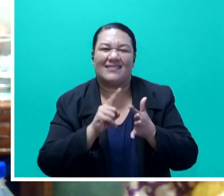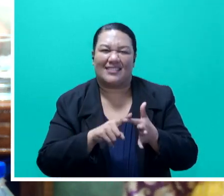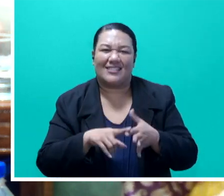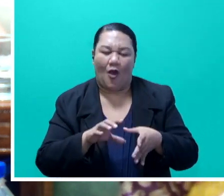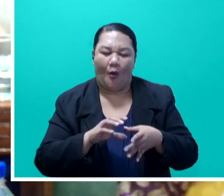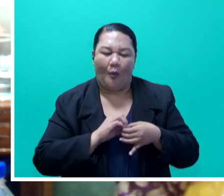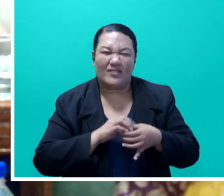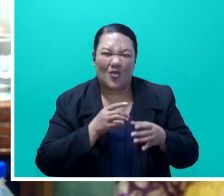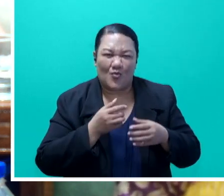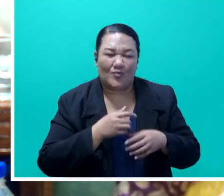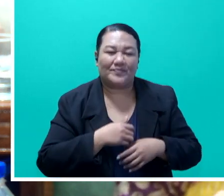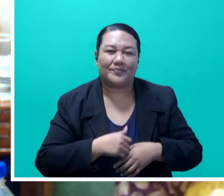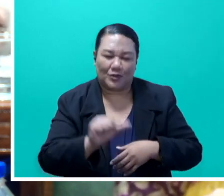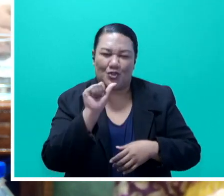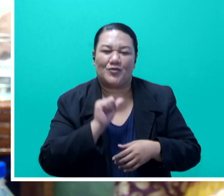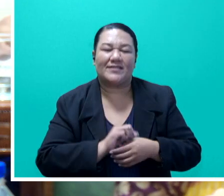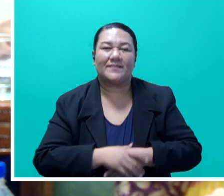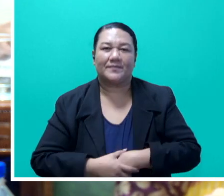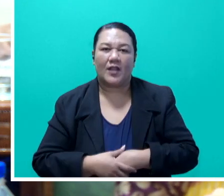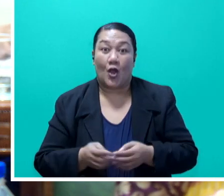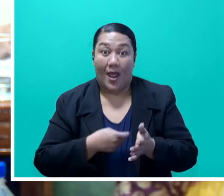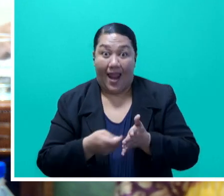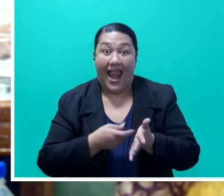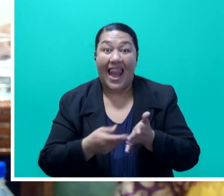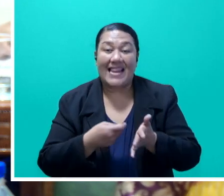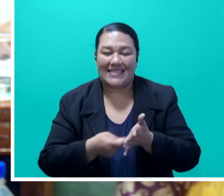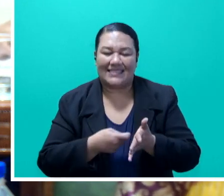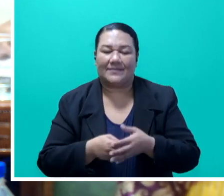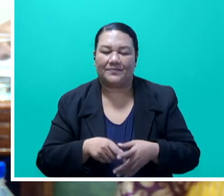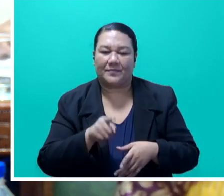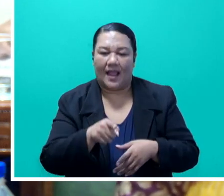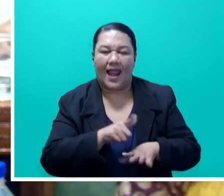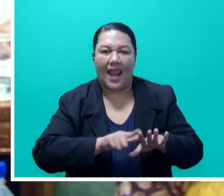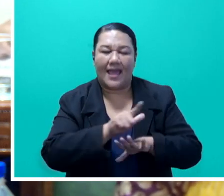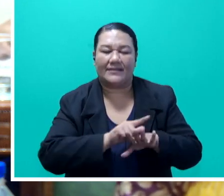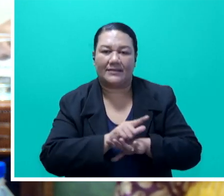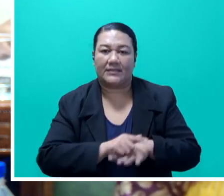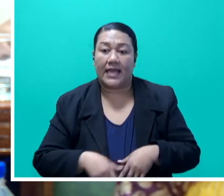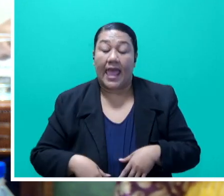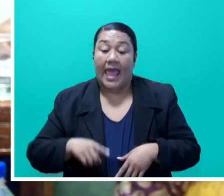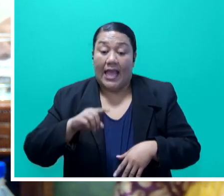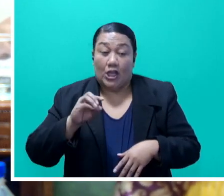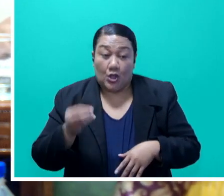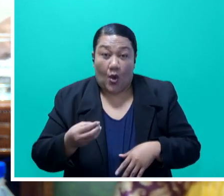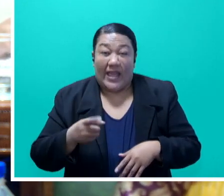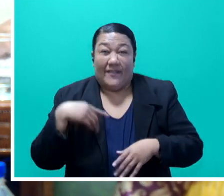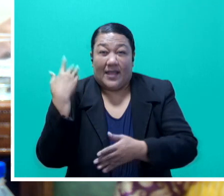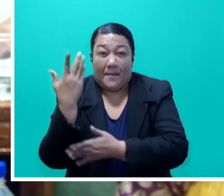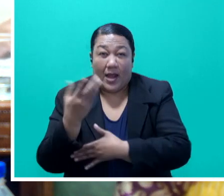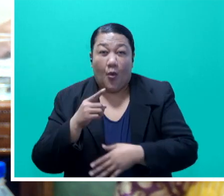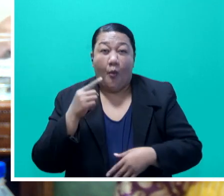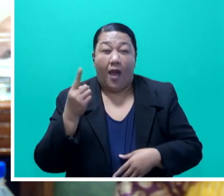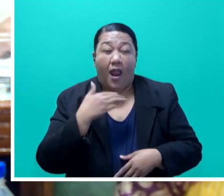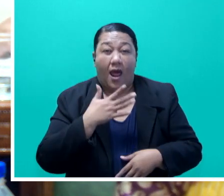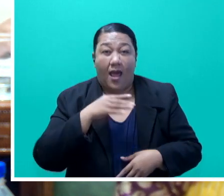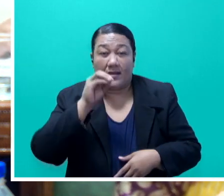some public-private partnerships in respect of developing the sites, because if we continue to depend solely 100%